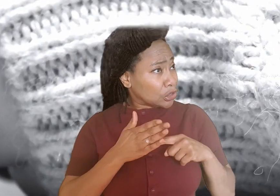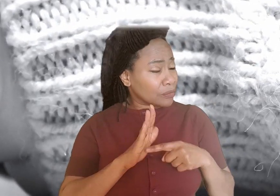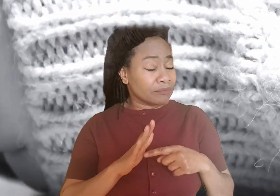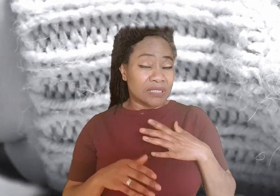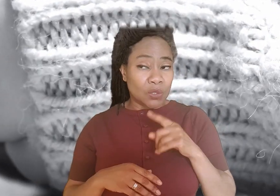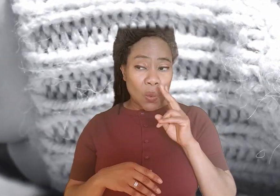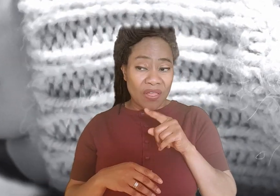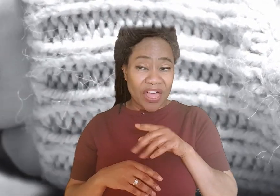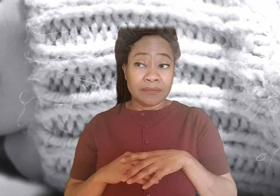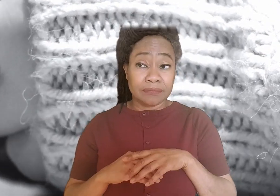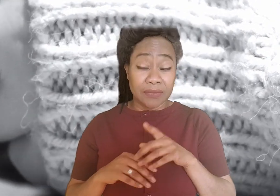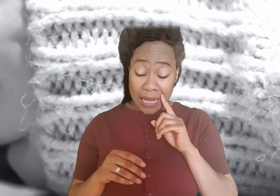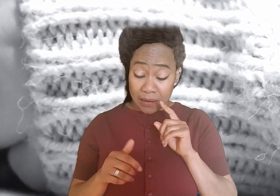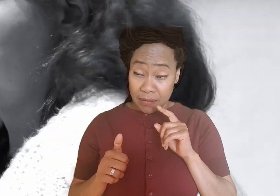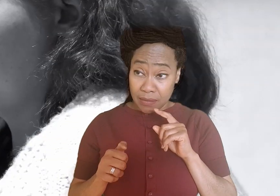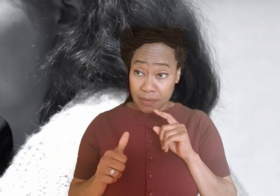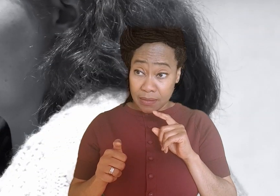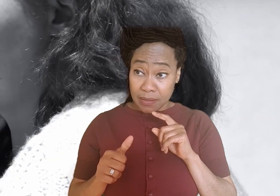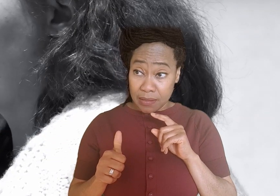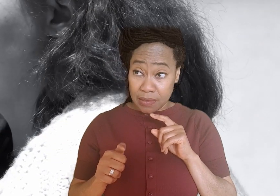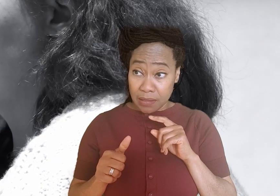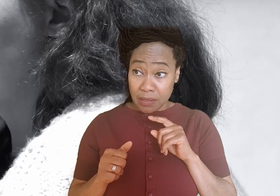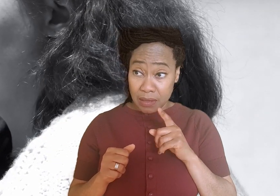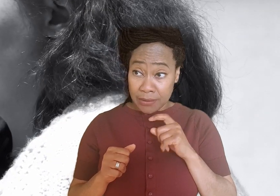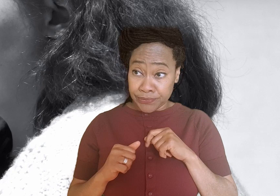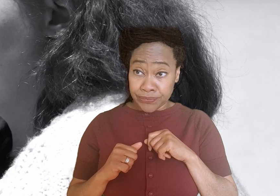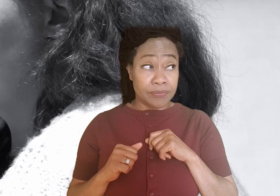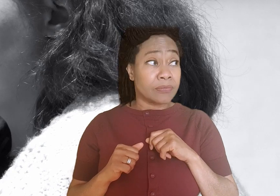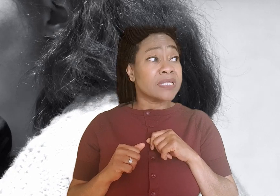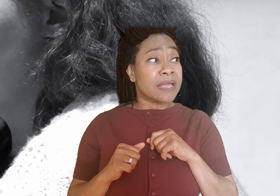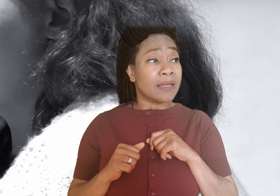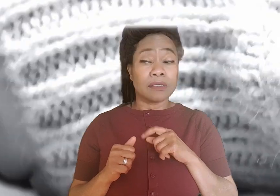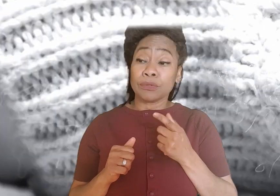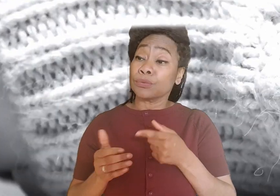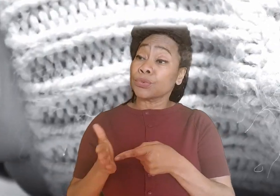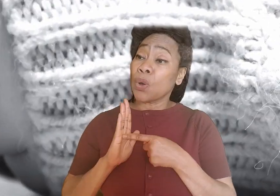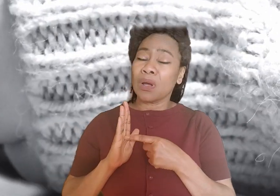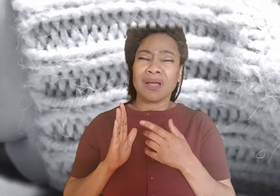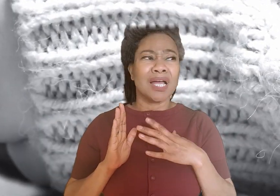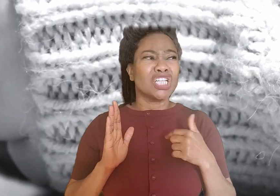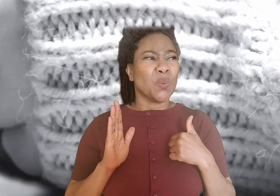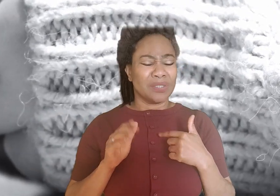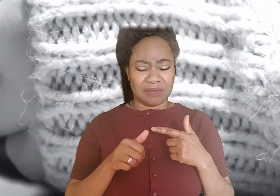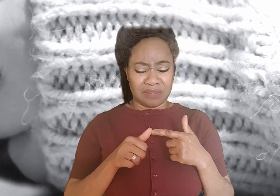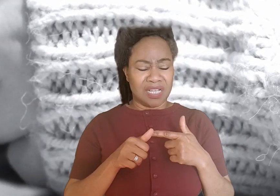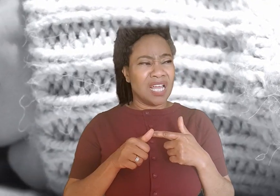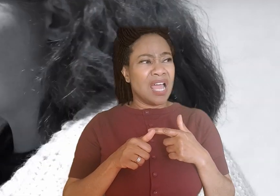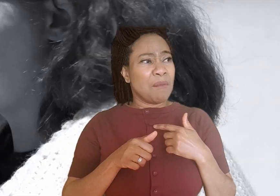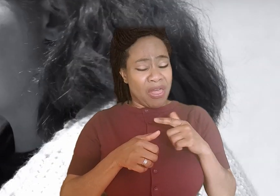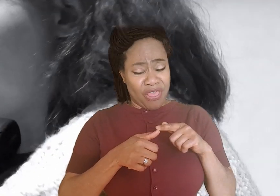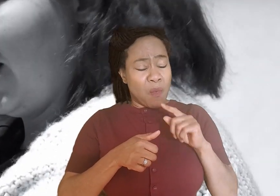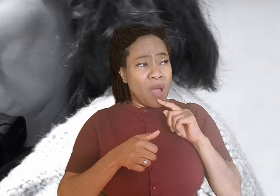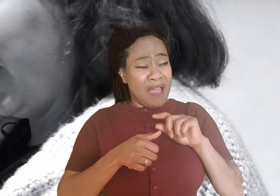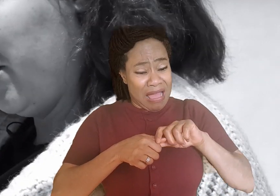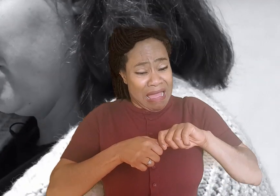at that. Can you bend your thumb to your wrist? Yeah, I can. Show me. I really don't want to. It doesn't end well for my thumbs,